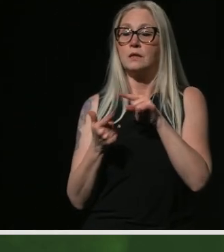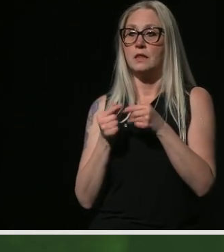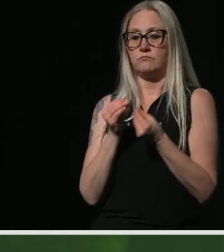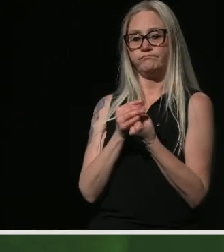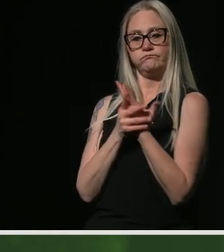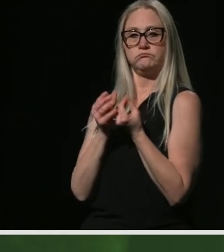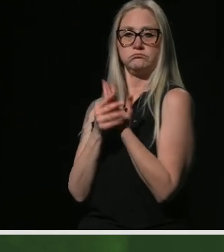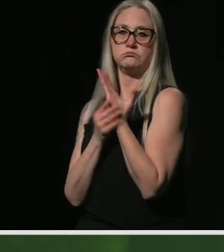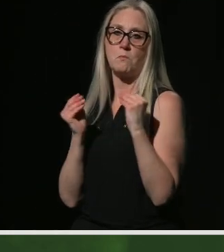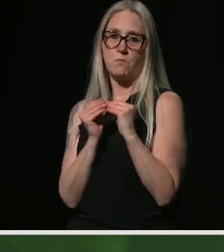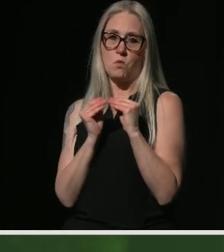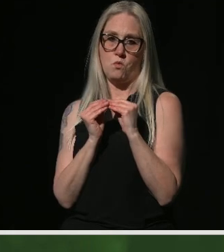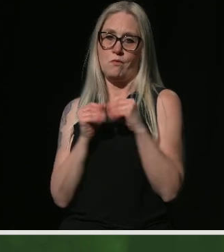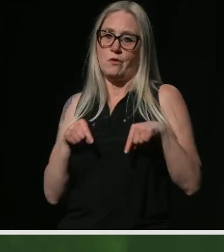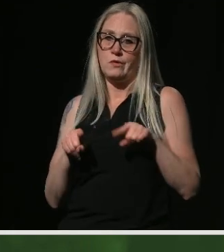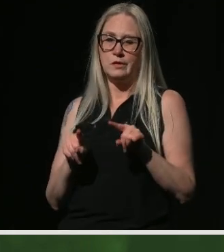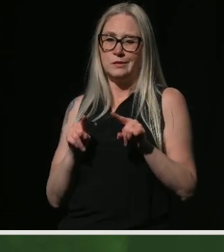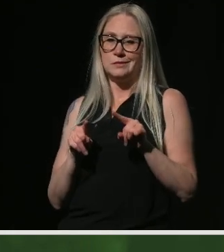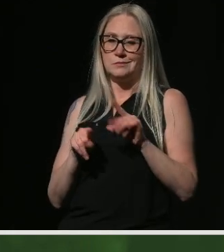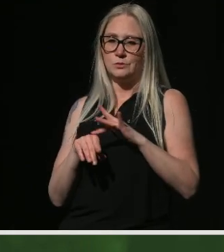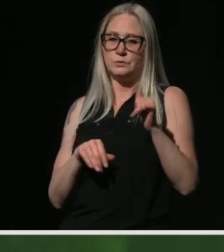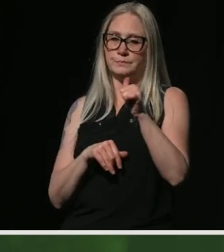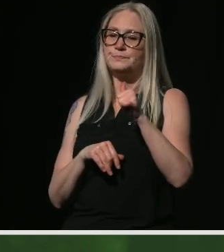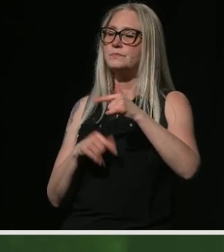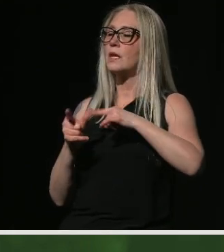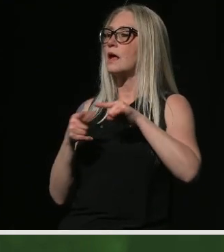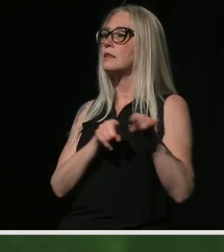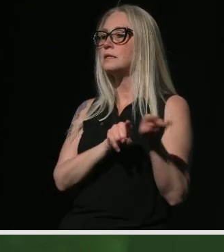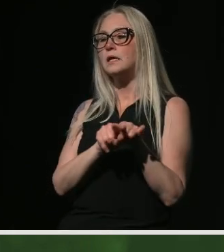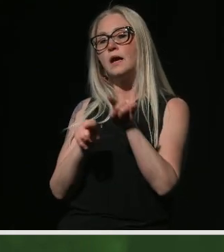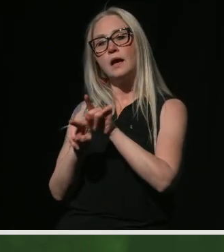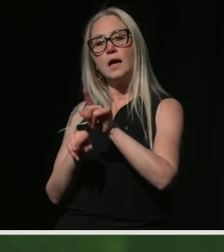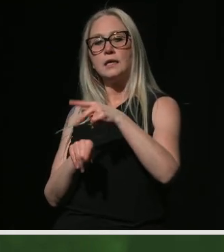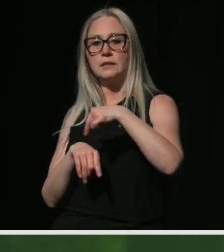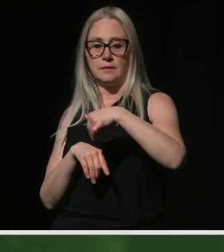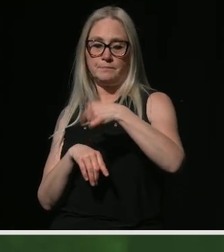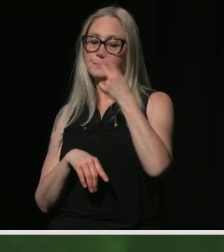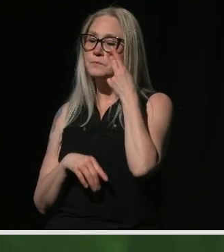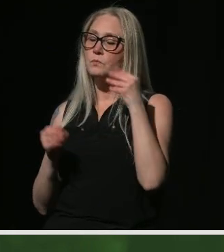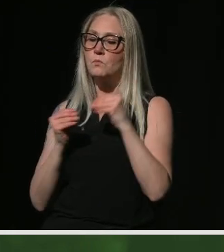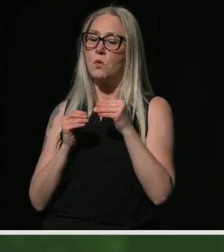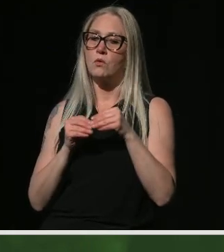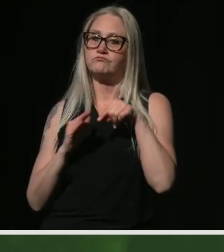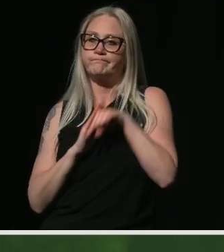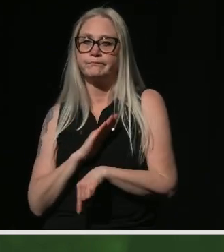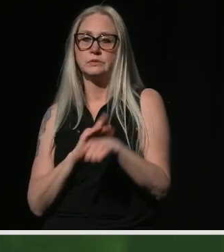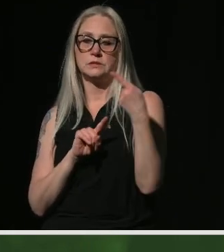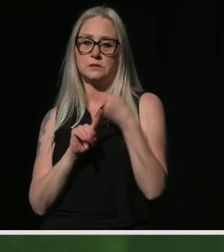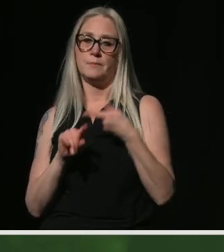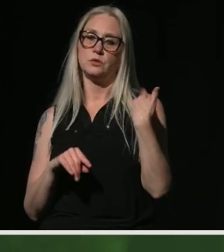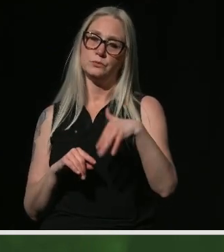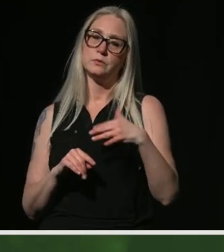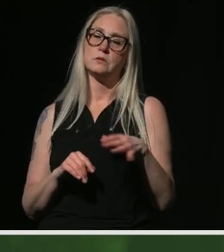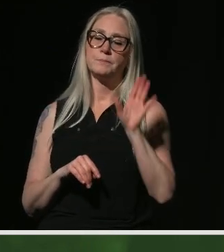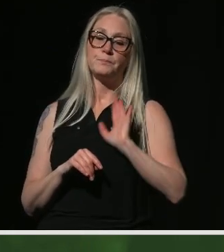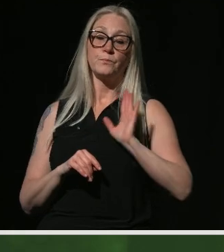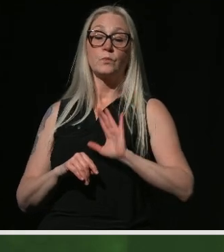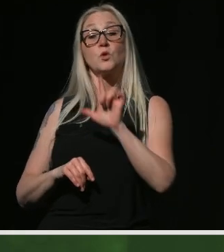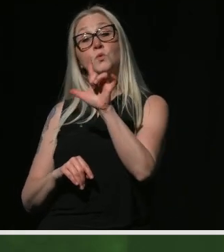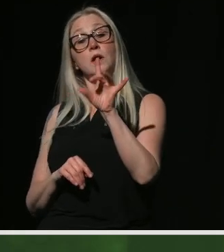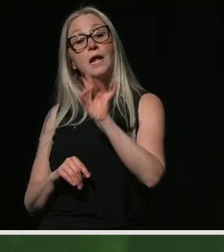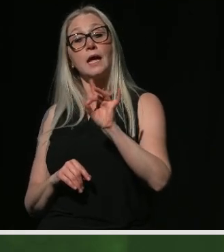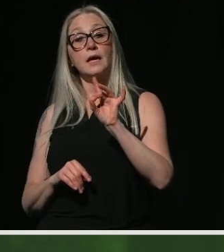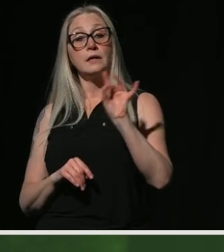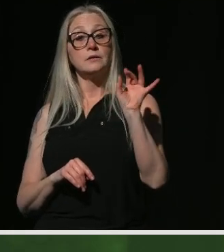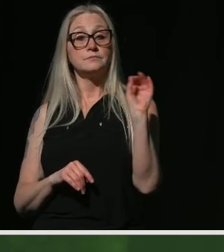used to. At the same time, we're seeing a shift towards more extreme temperatures. So what used to be a 28 Fahrenheit